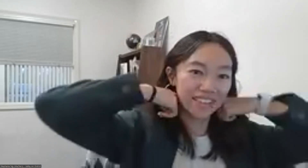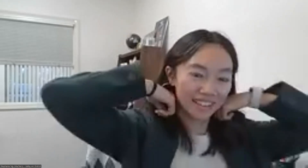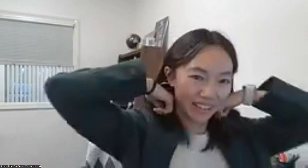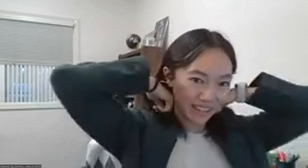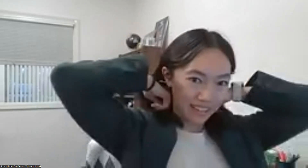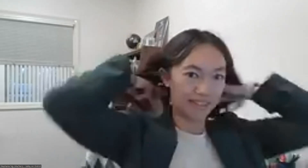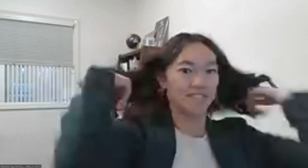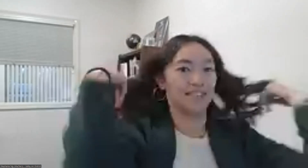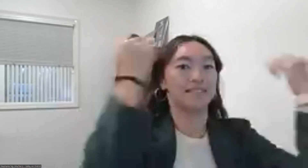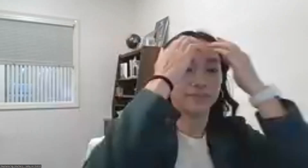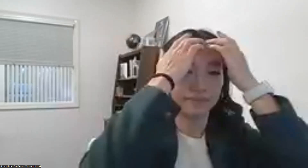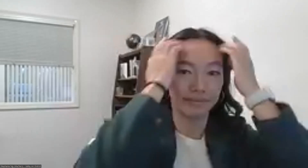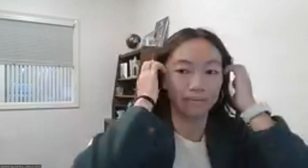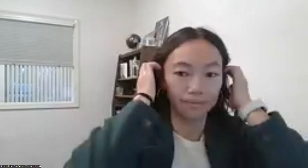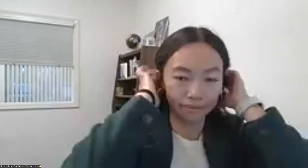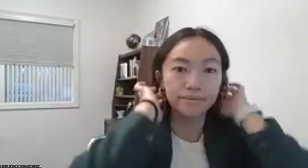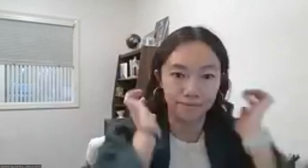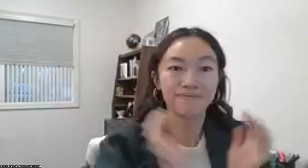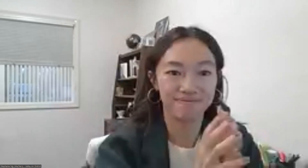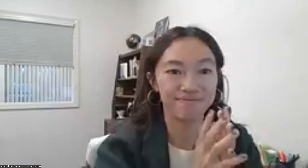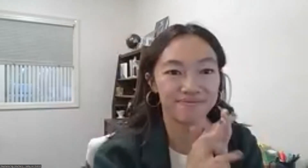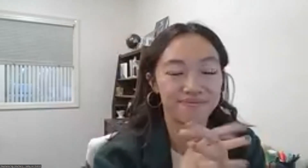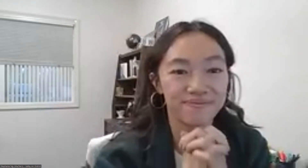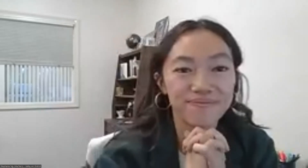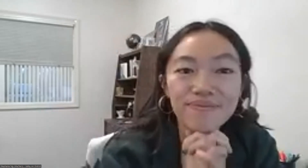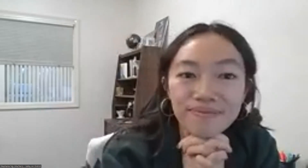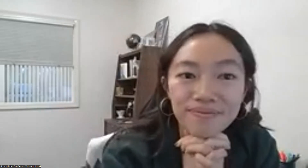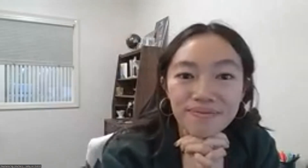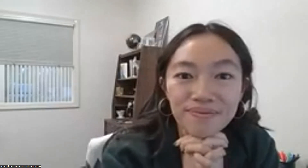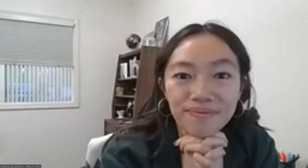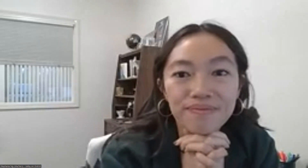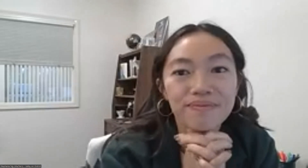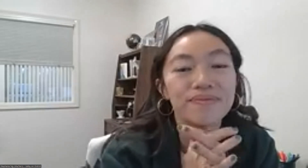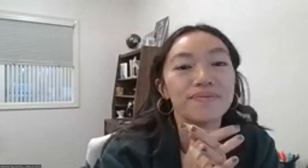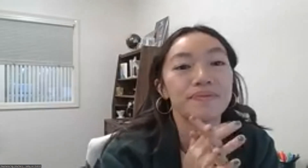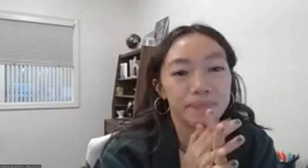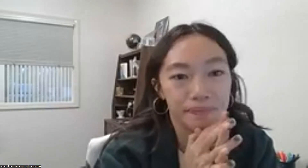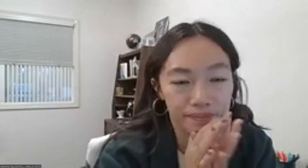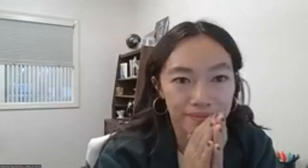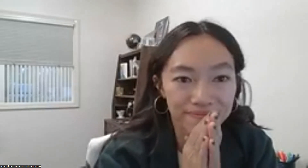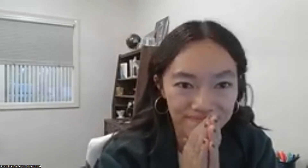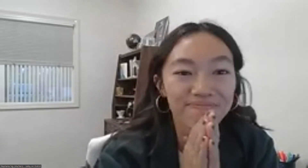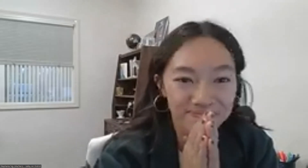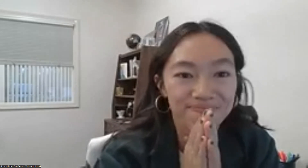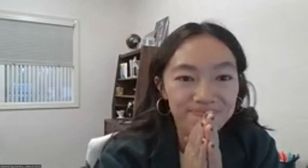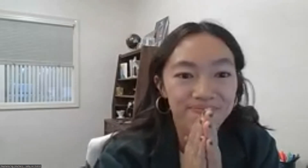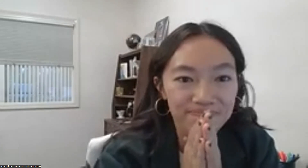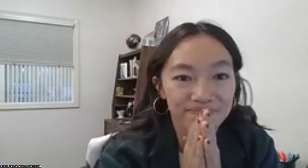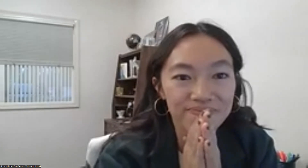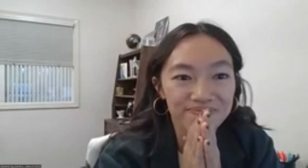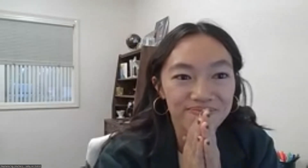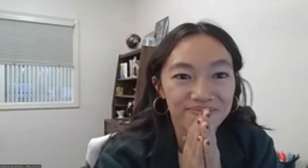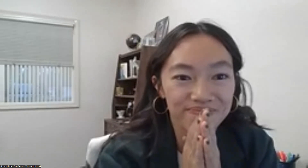year to make it go next year? But I would like to know, what did we do that we accomplished so far this year, so we get